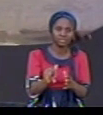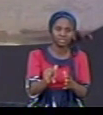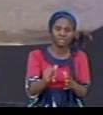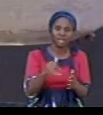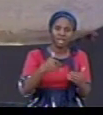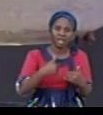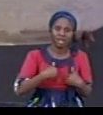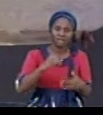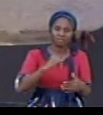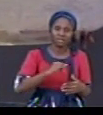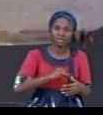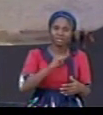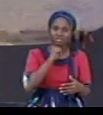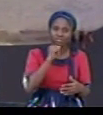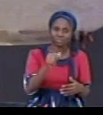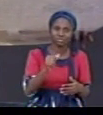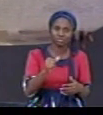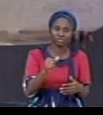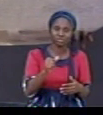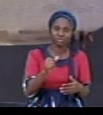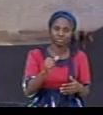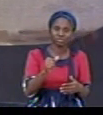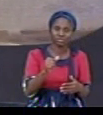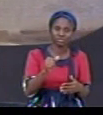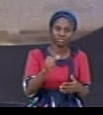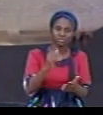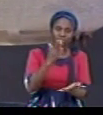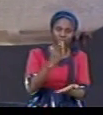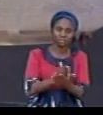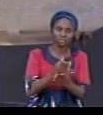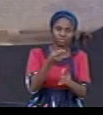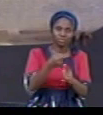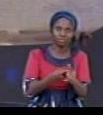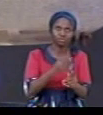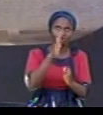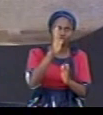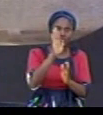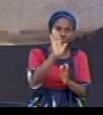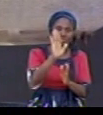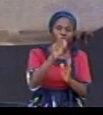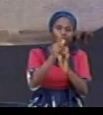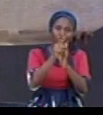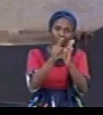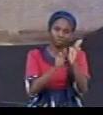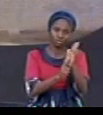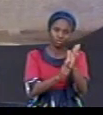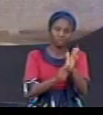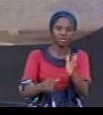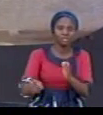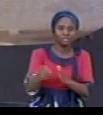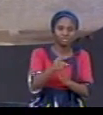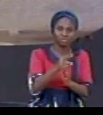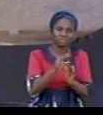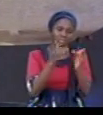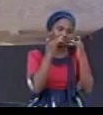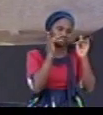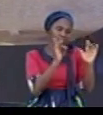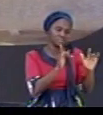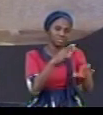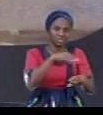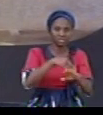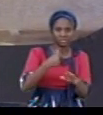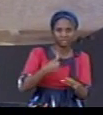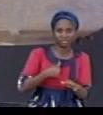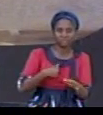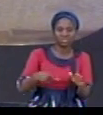I not declined from thy law. They ridicule me, they make jest of me, they look down on me,